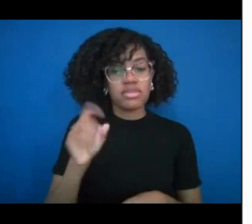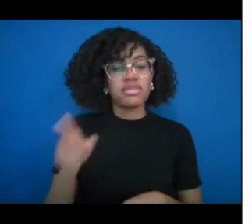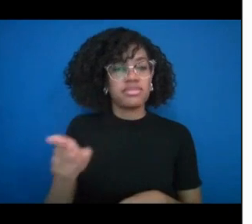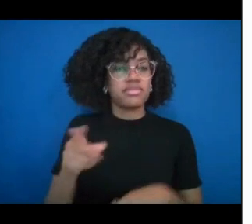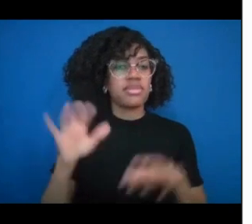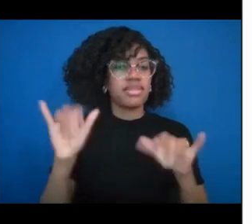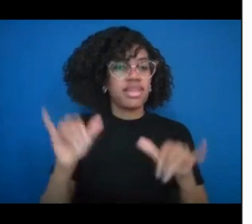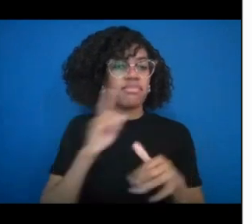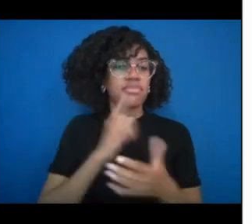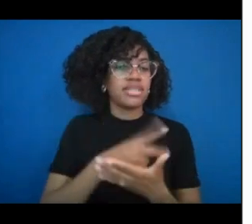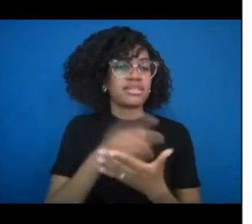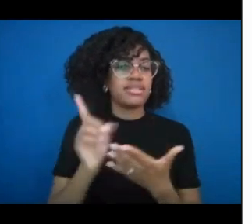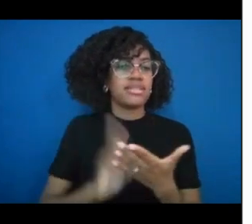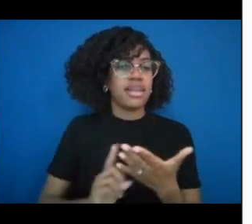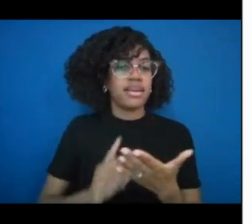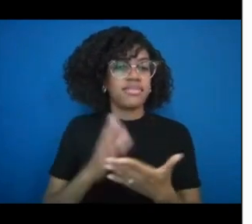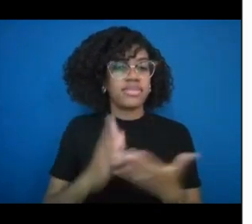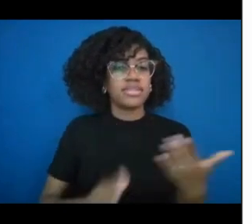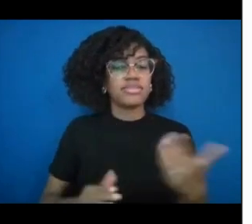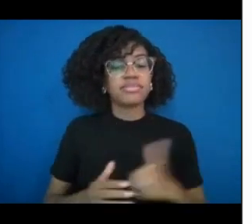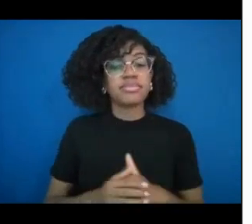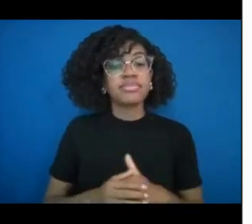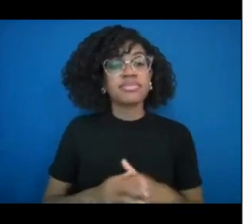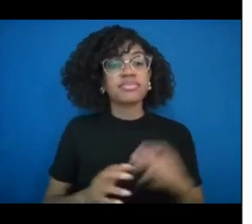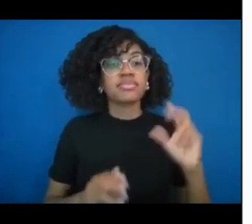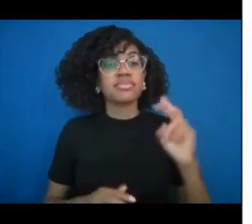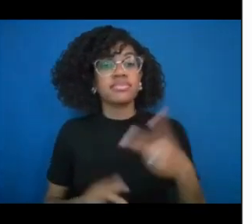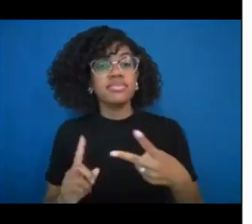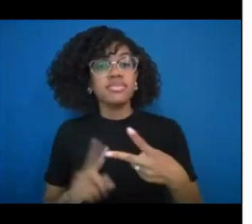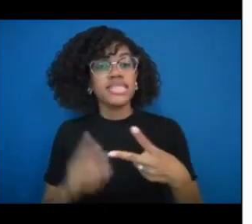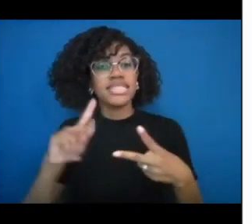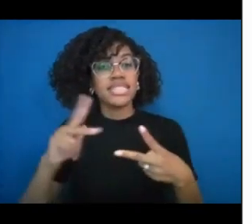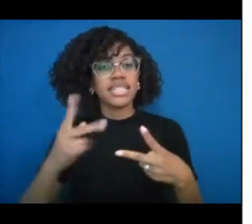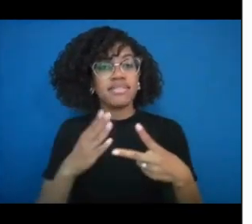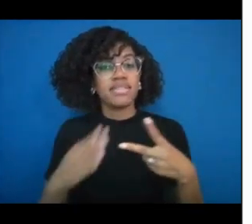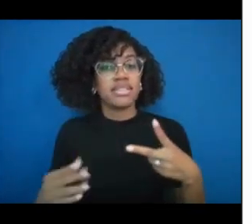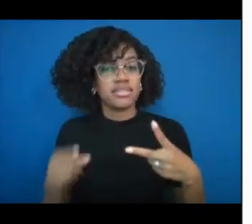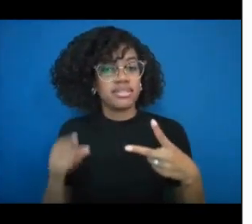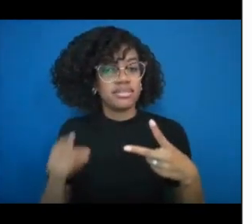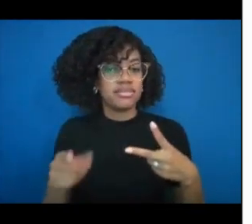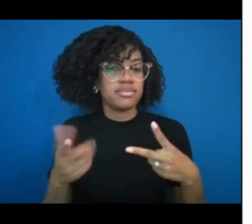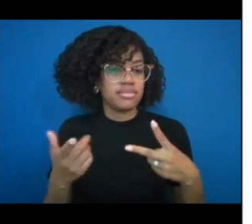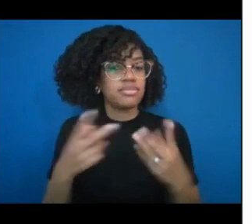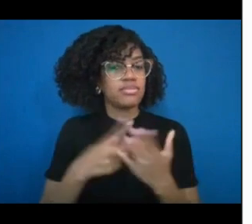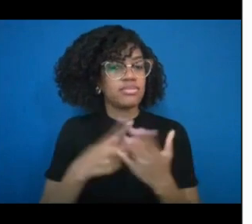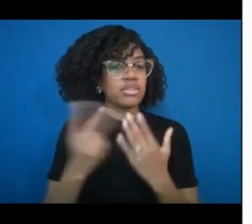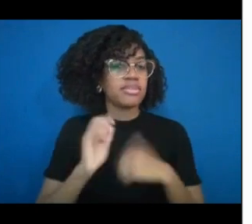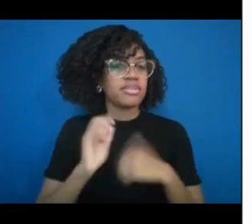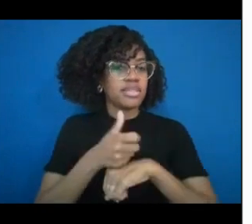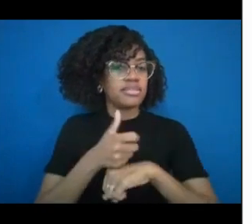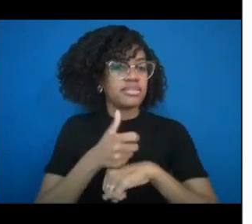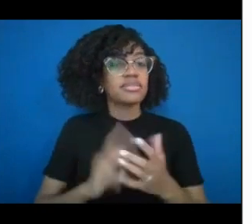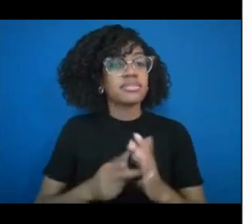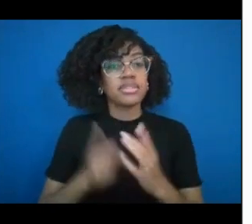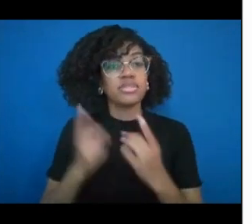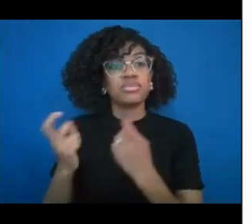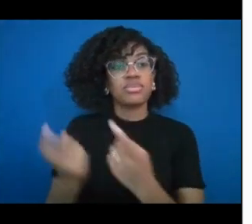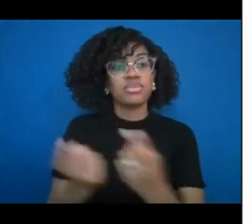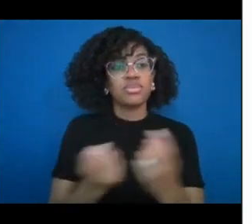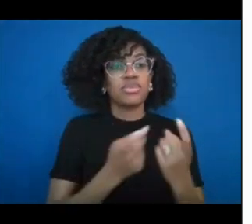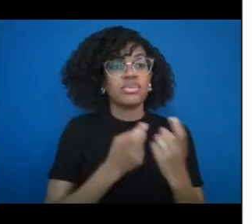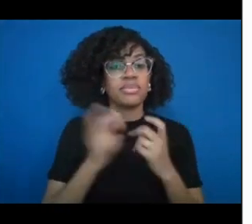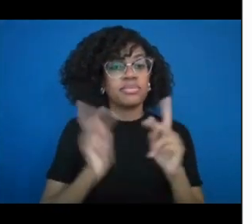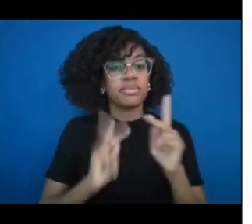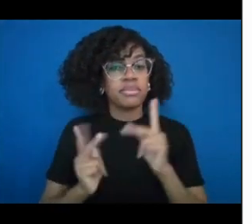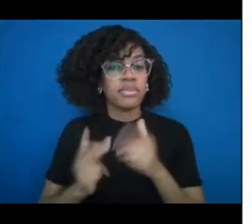The second phase is program implementation, which is exactly what it sounds like. This is where you recruit folks to participate